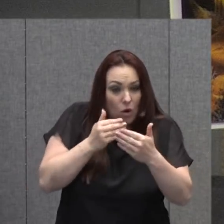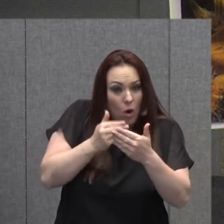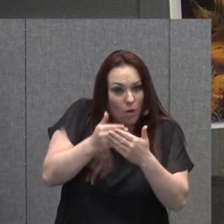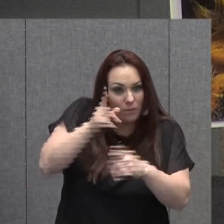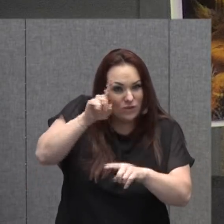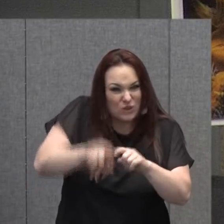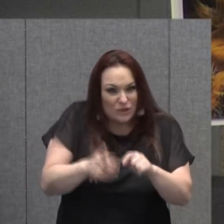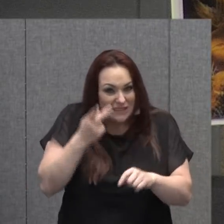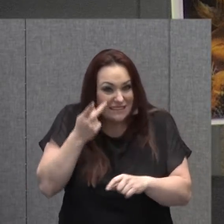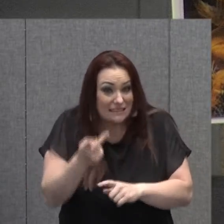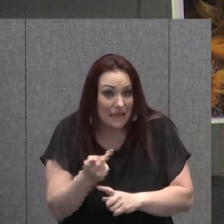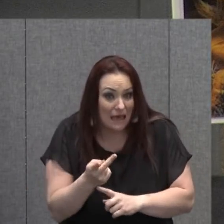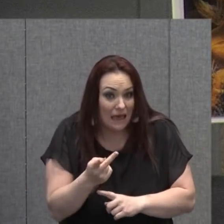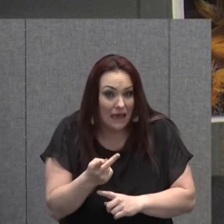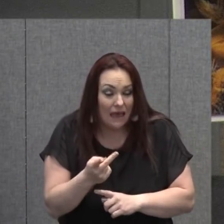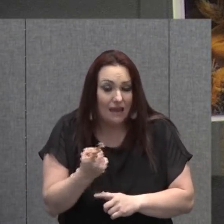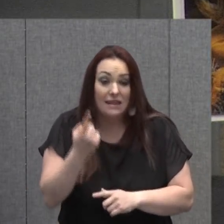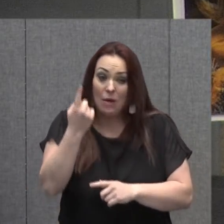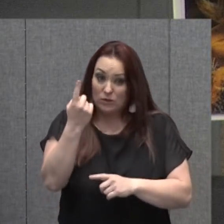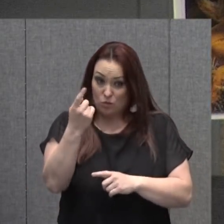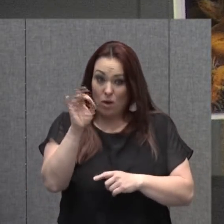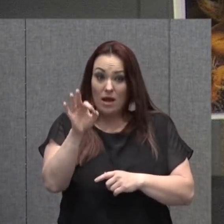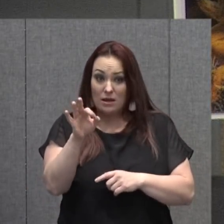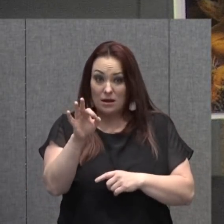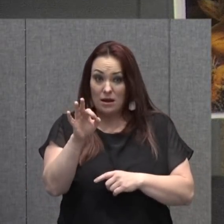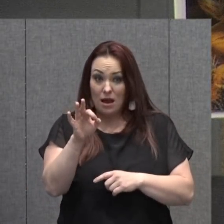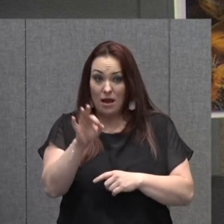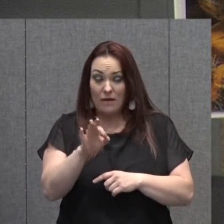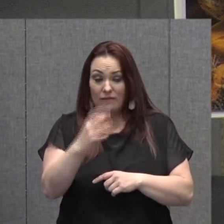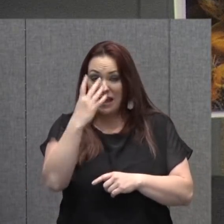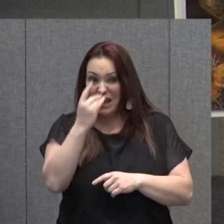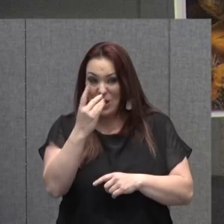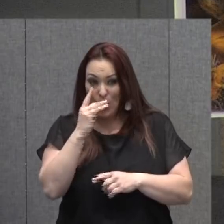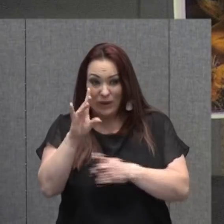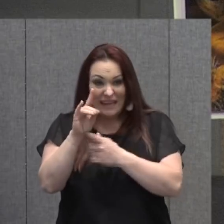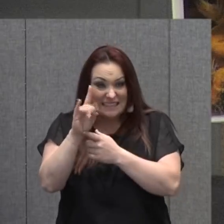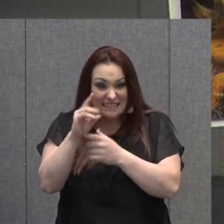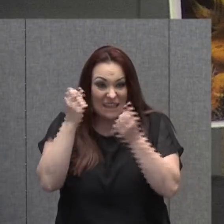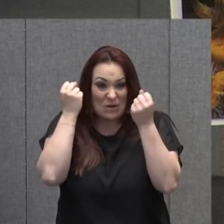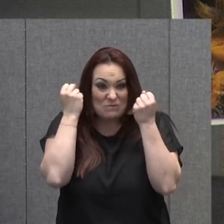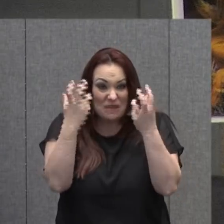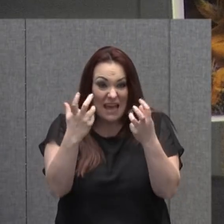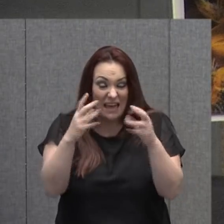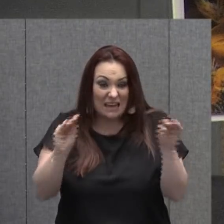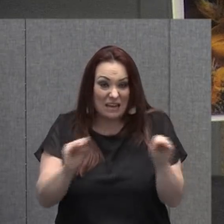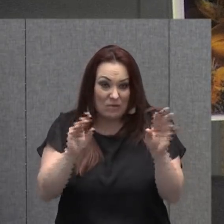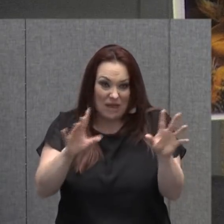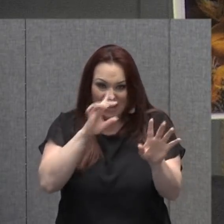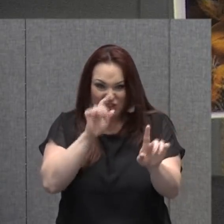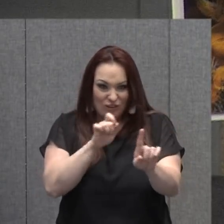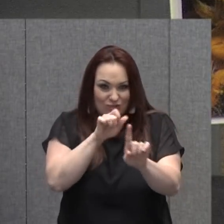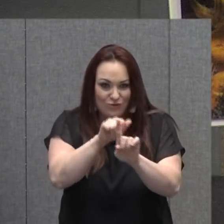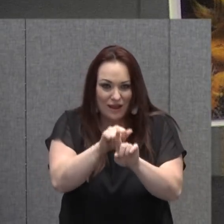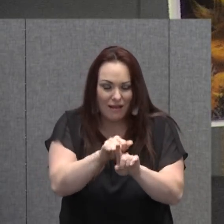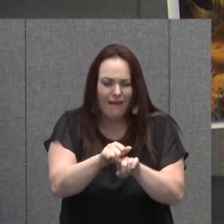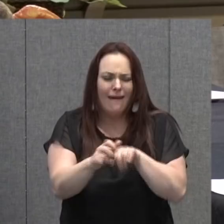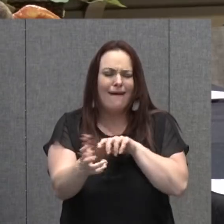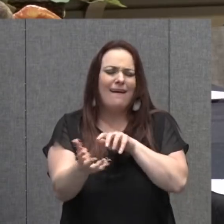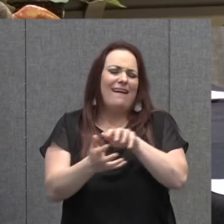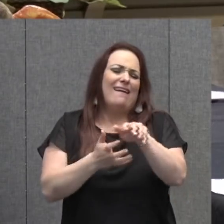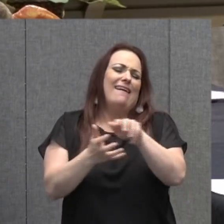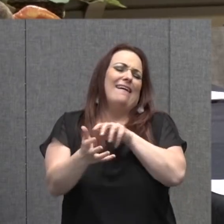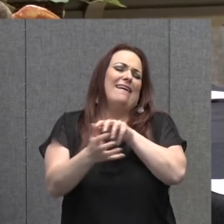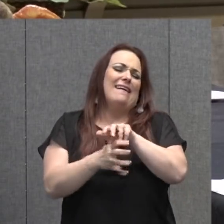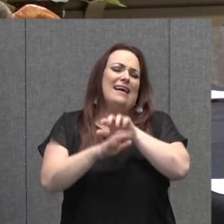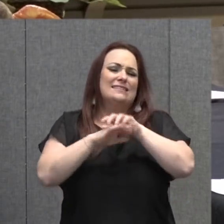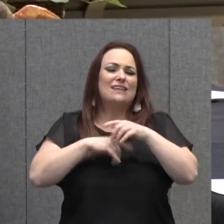In fact, this was only one of Coyote's many magical tricks. He laughed when he saw the tumbleweed house and